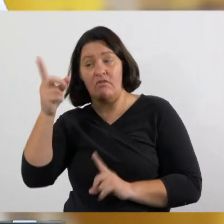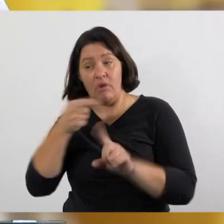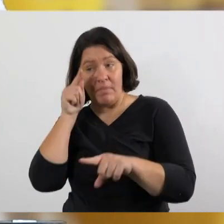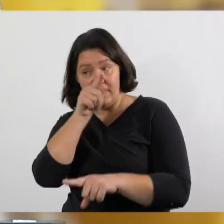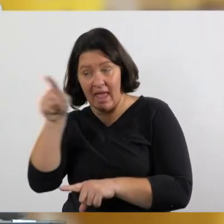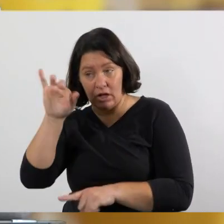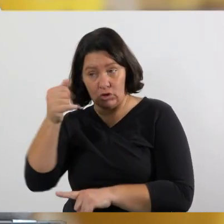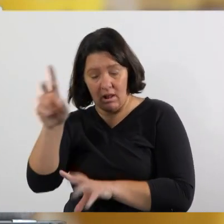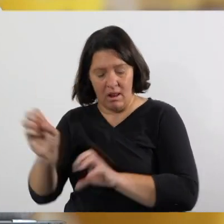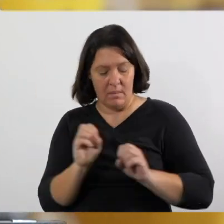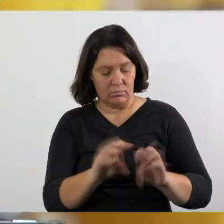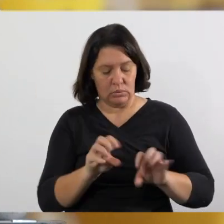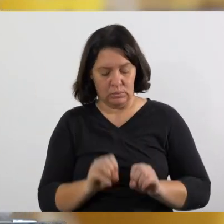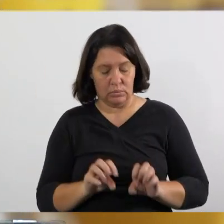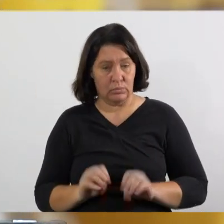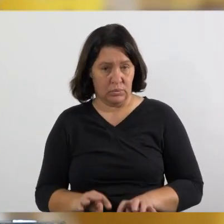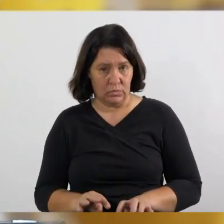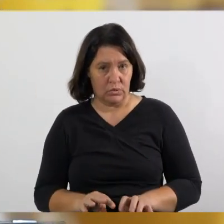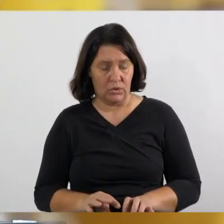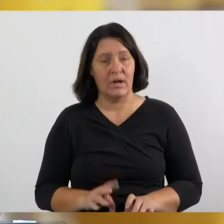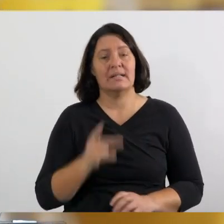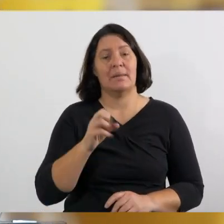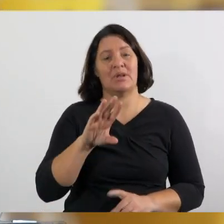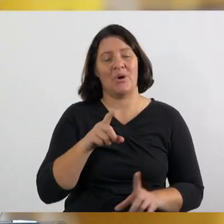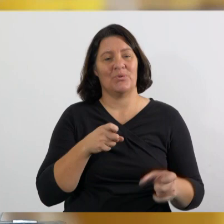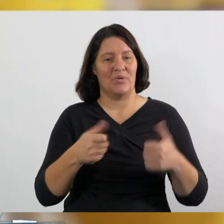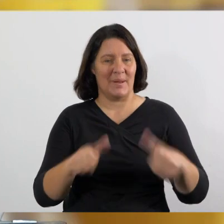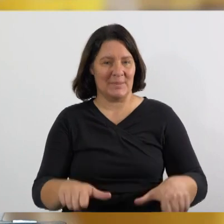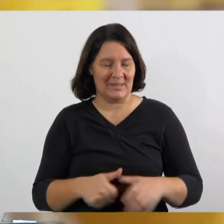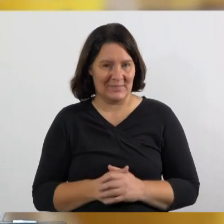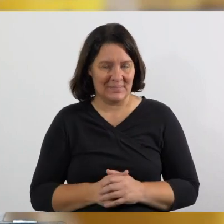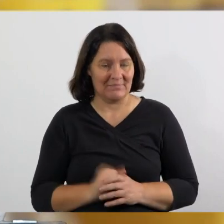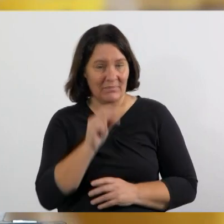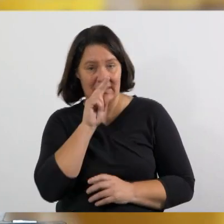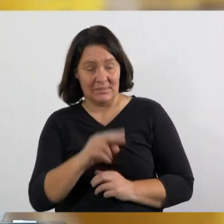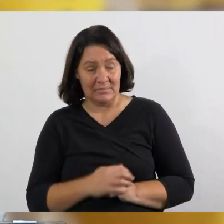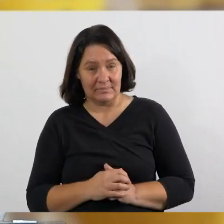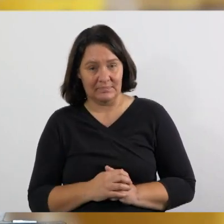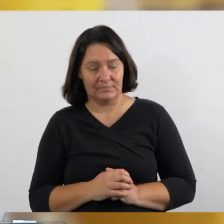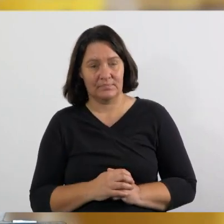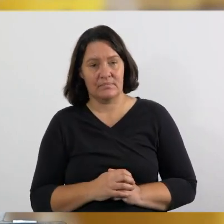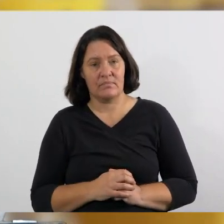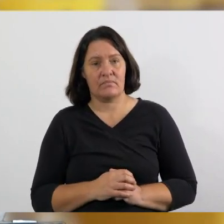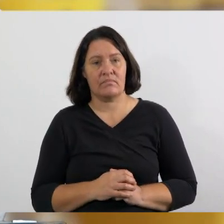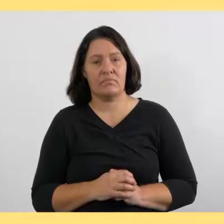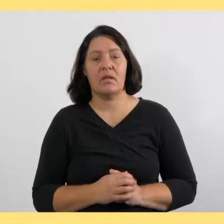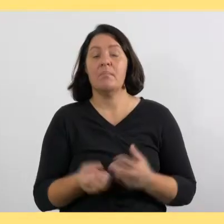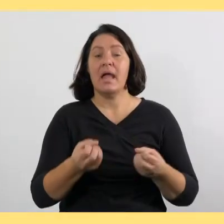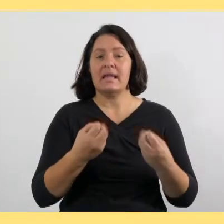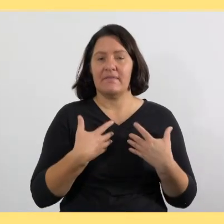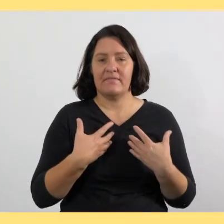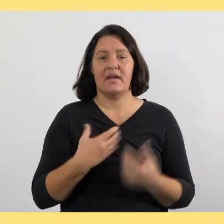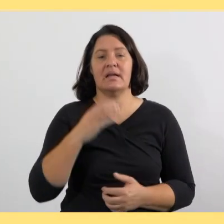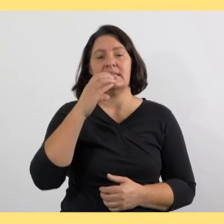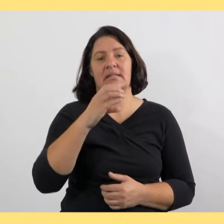information from those journals and post it to this debtors control account. Let us see. Here